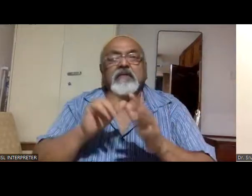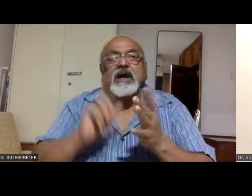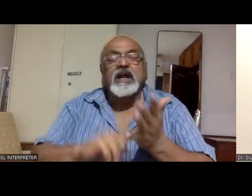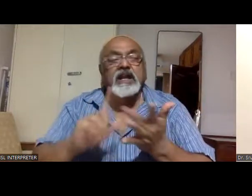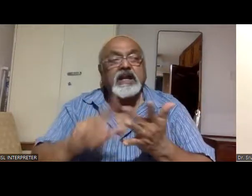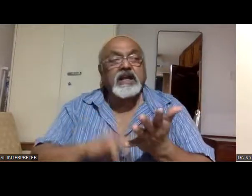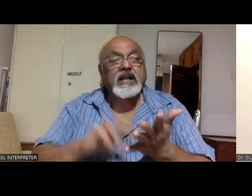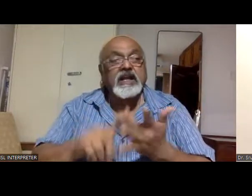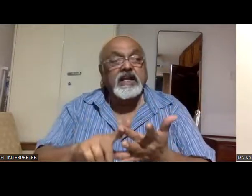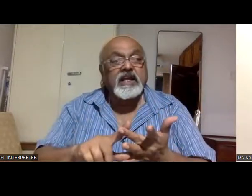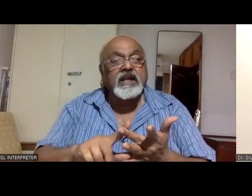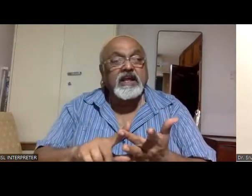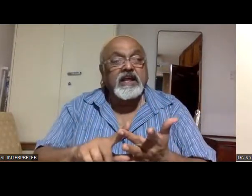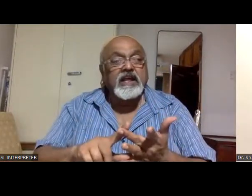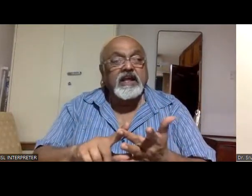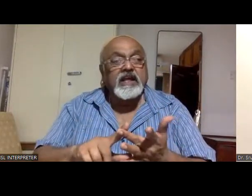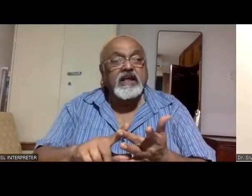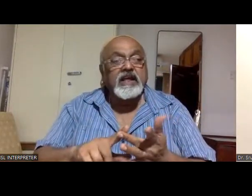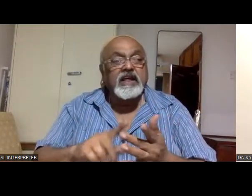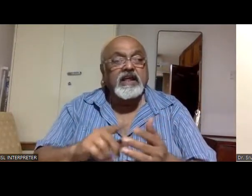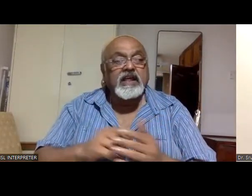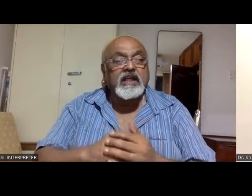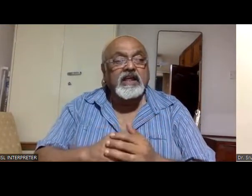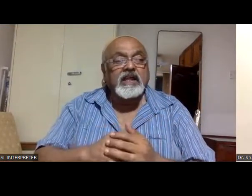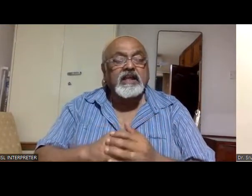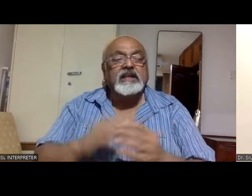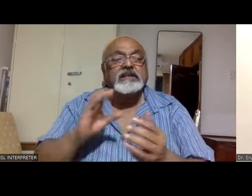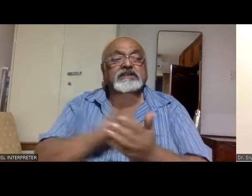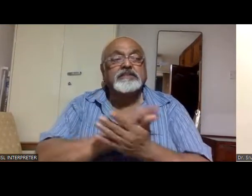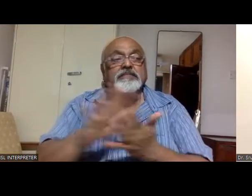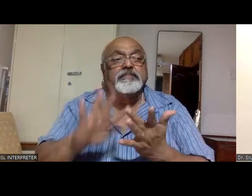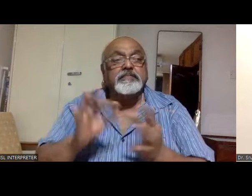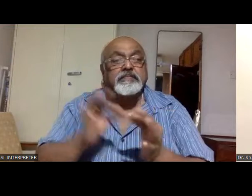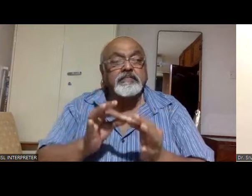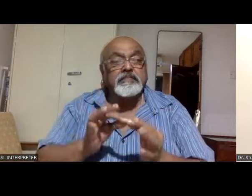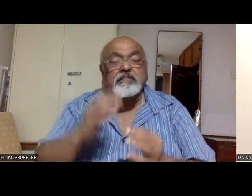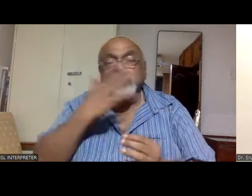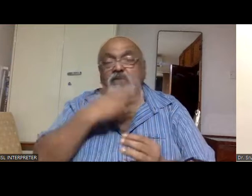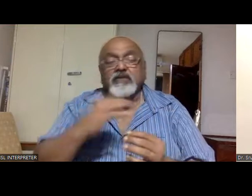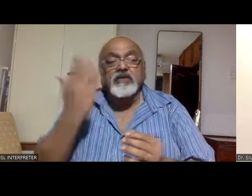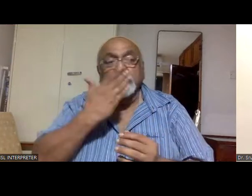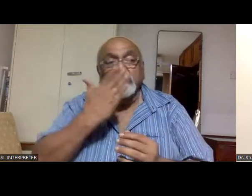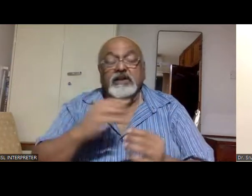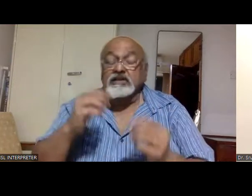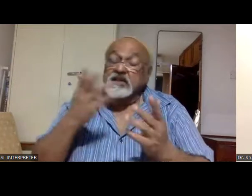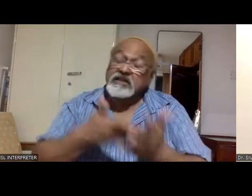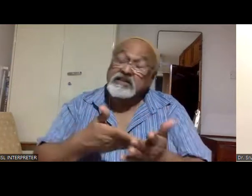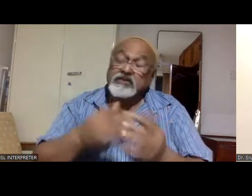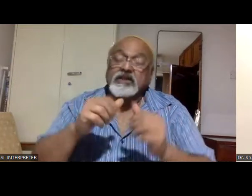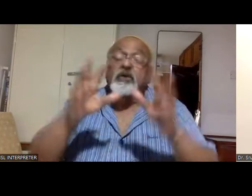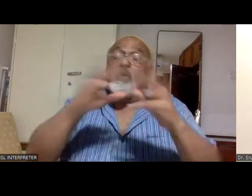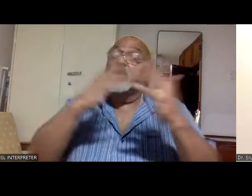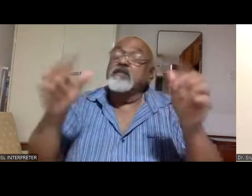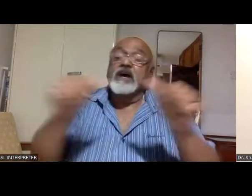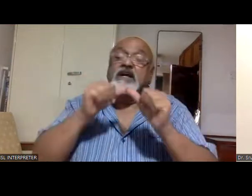Kochlin is the actress who played Actress of the the role. movie. Yes. This is a Yes. beautiful movie. The question that you have asked, you can get a lot of